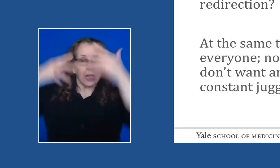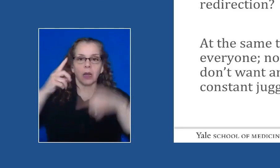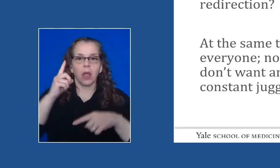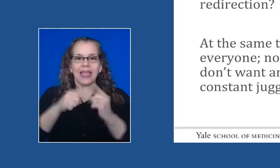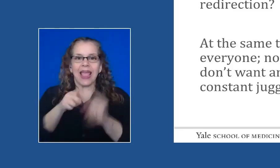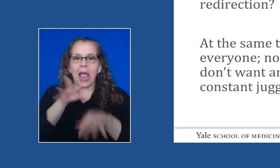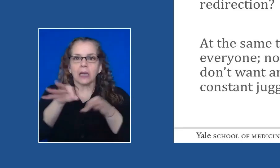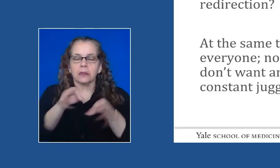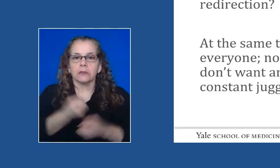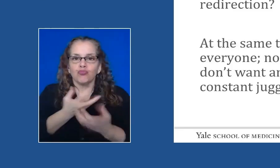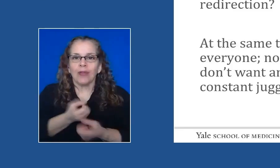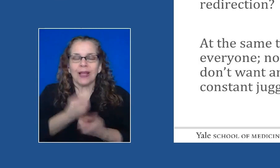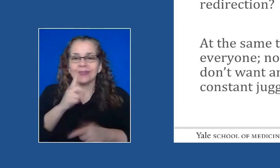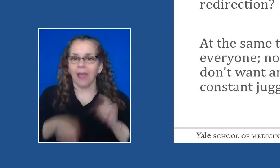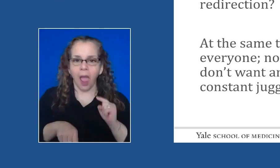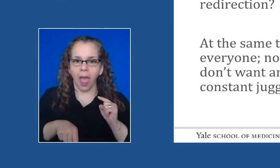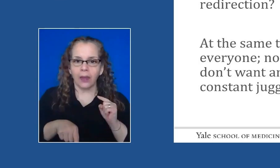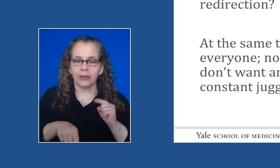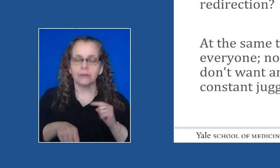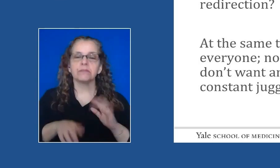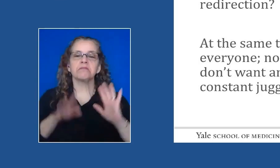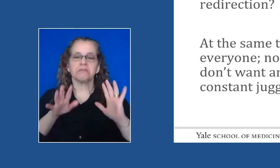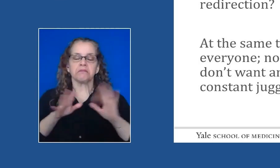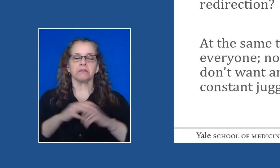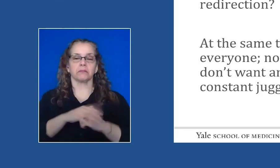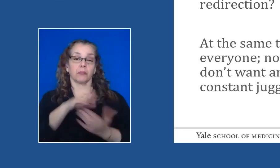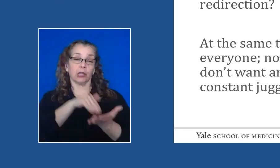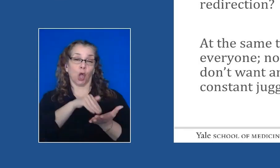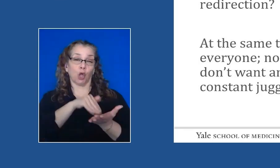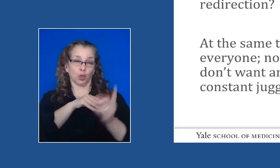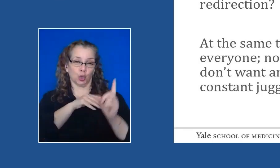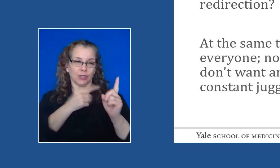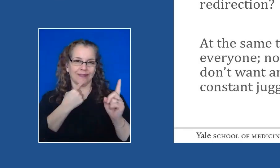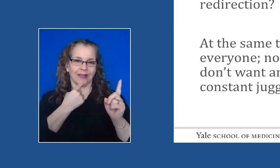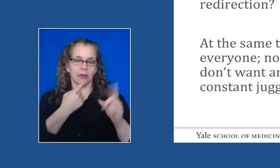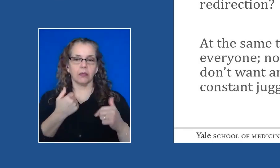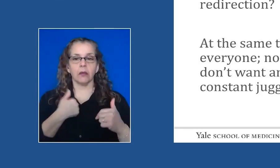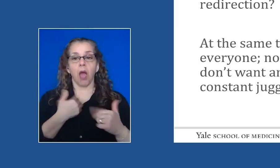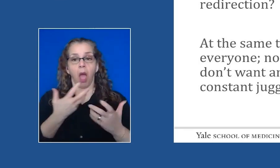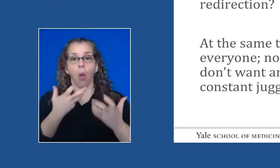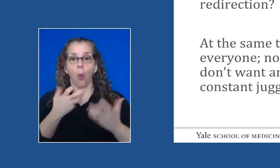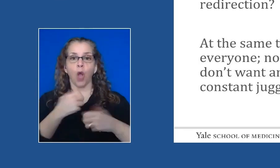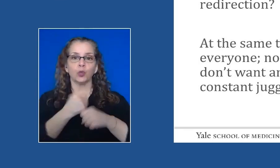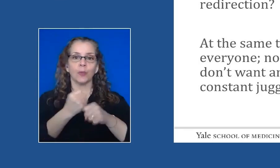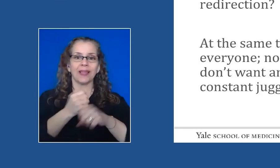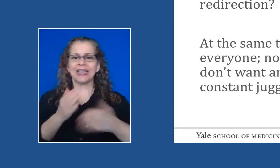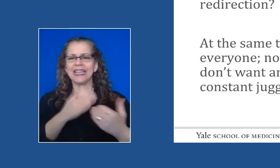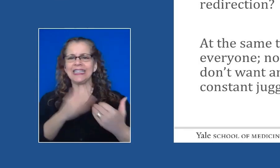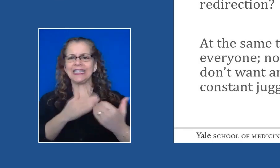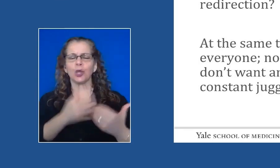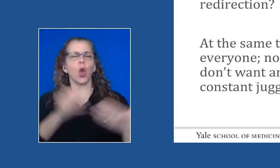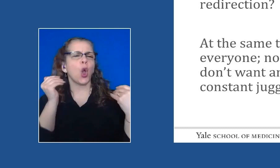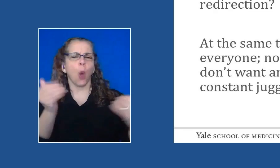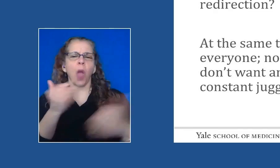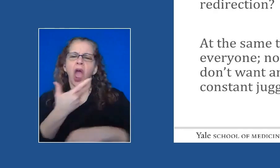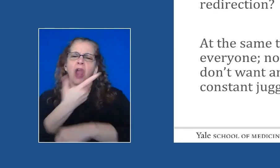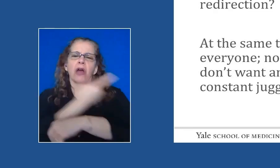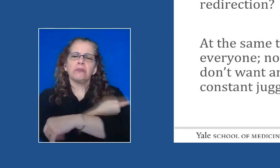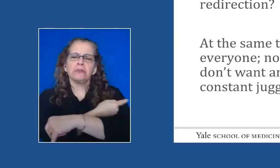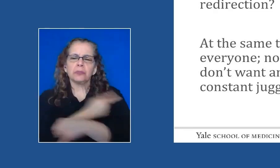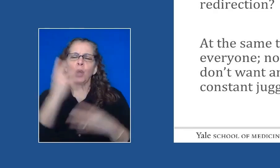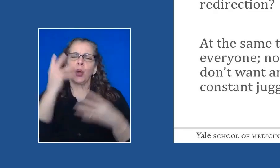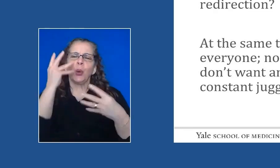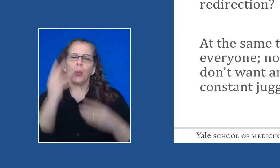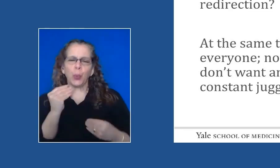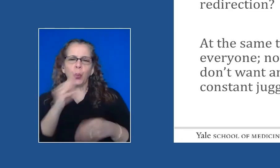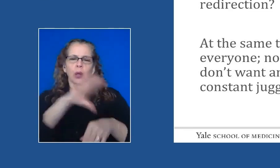attending physician talking about his experience. "While I would love to make things easier and say, go ahead, sedate and restrain them, I feel the need to take a step back